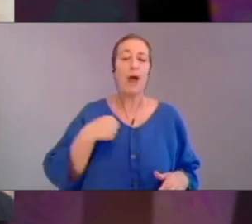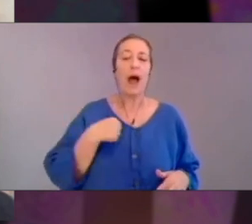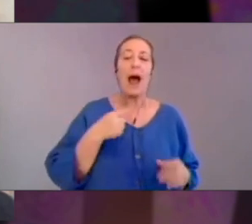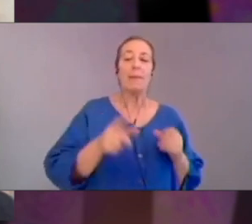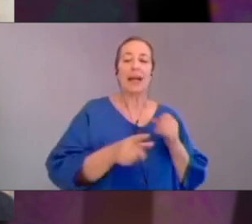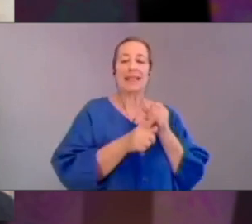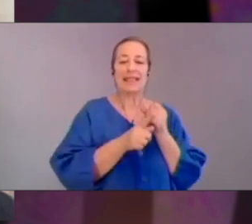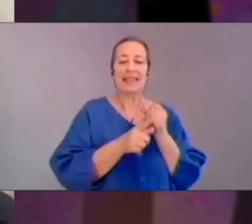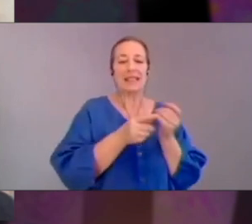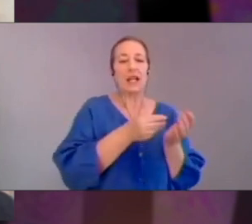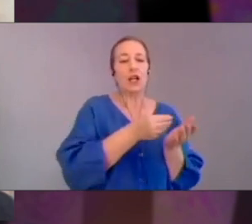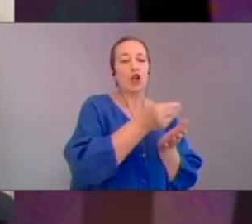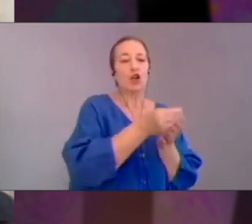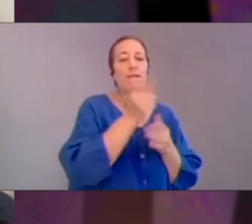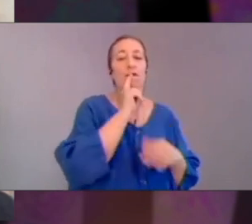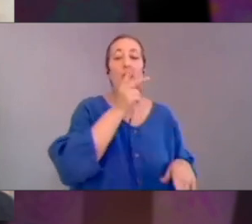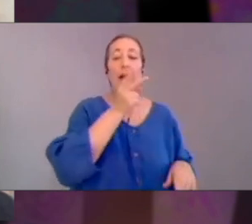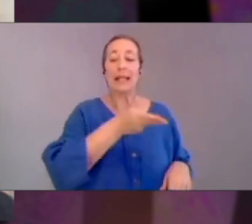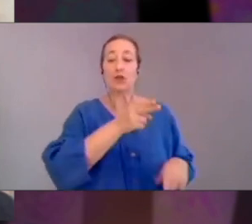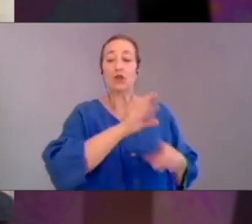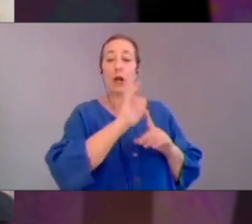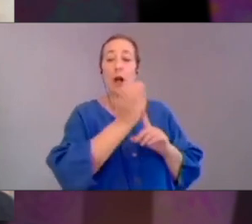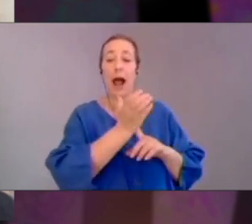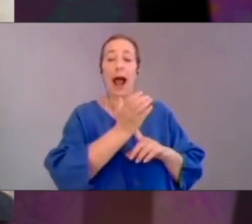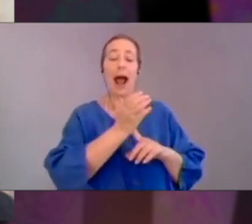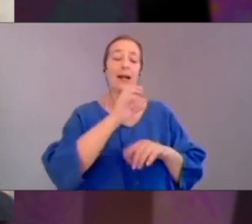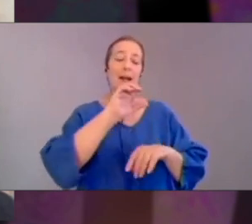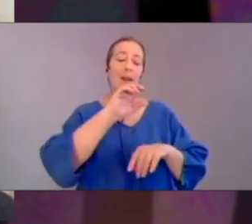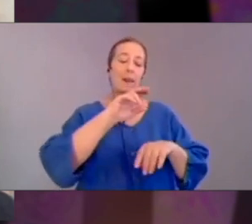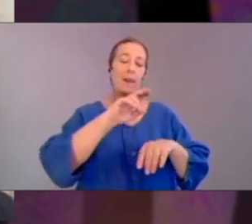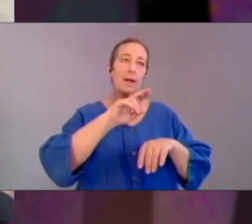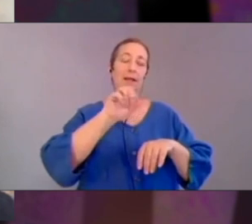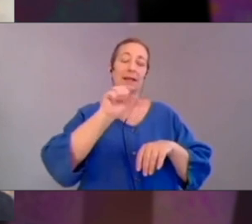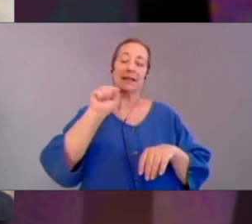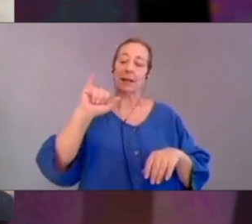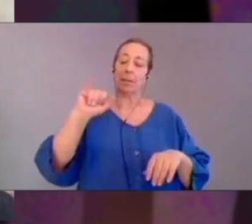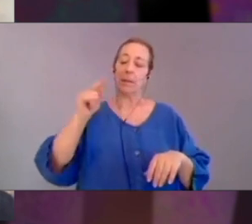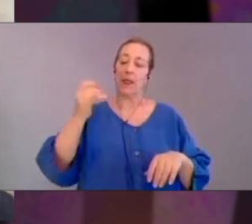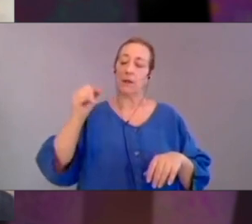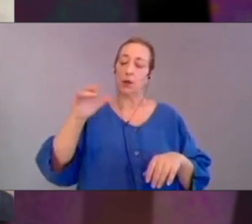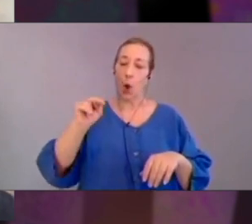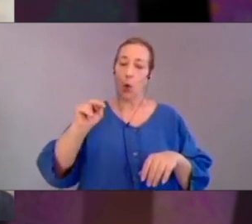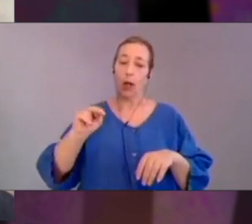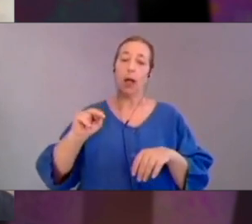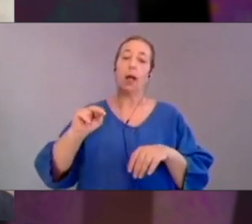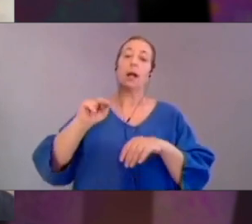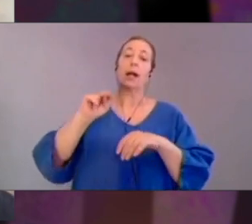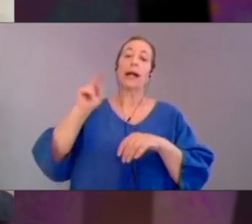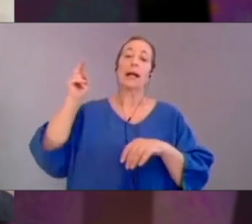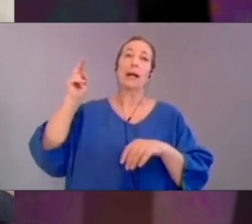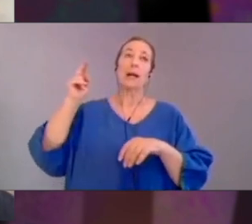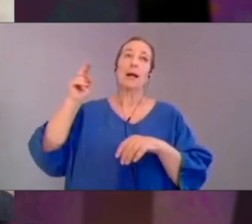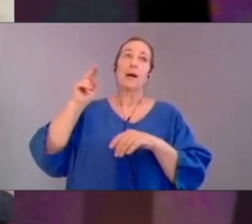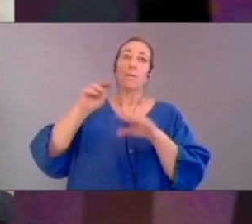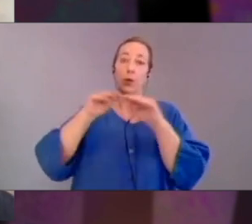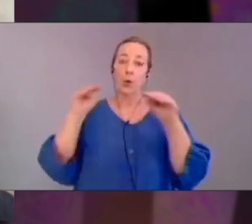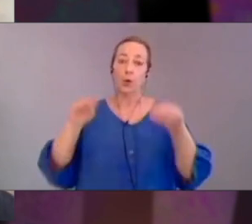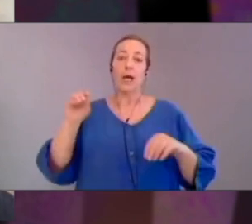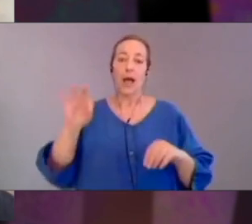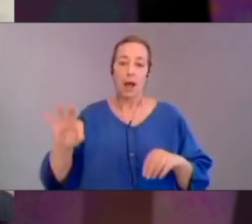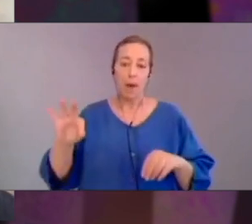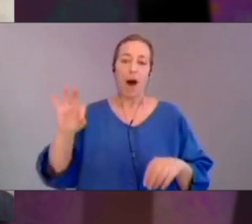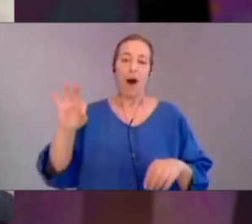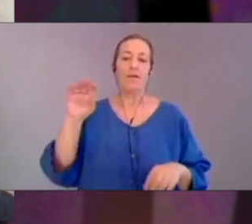history and culture at the Smithsonian National Museum of the American Indian. And you come to this conversation